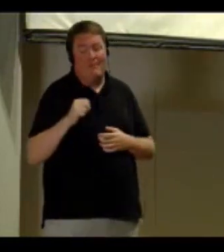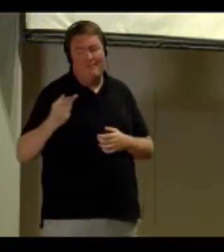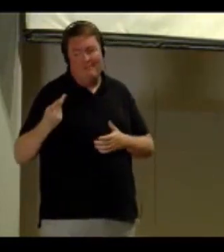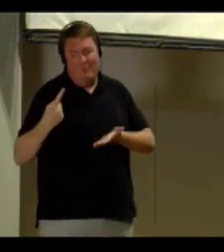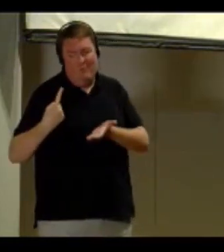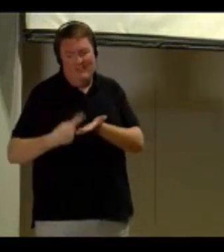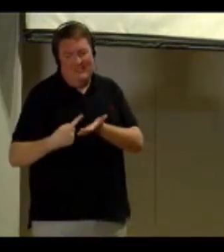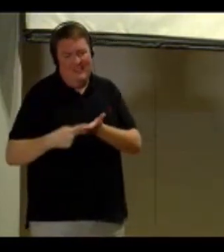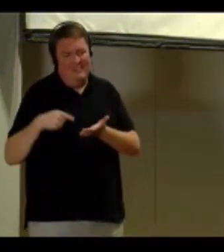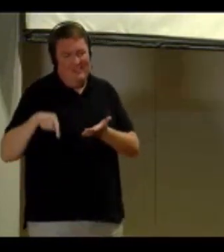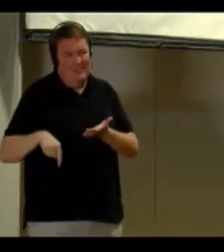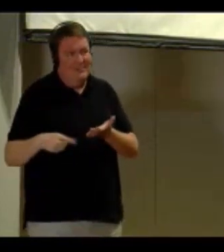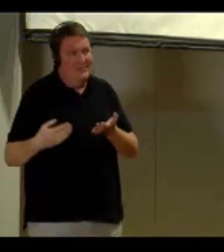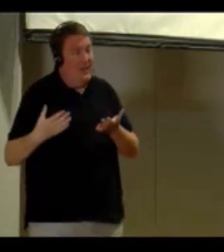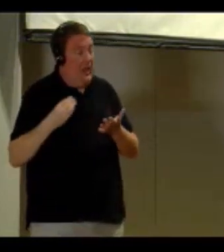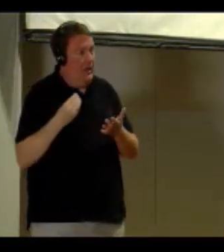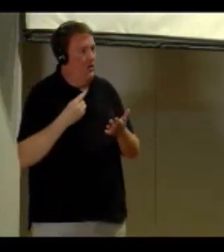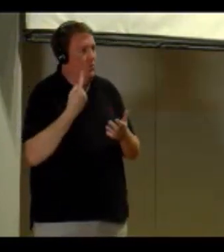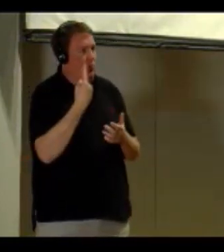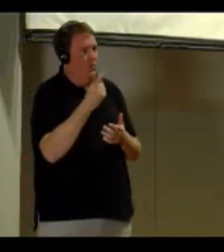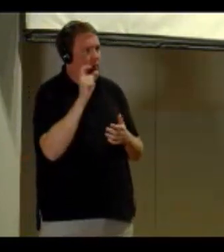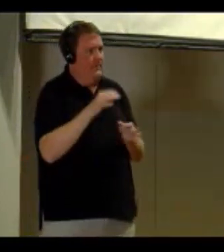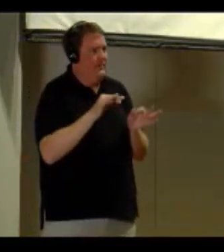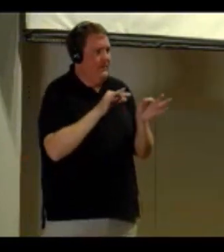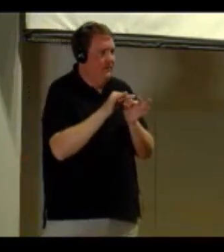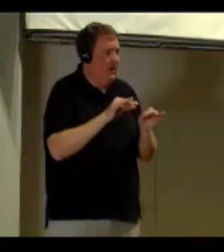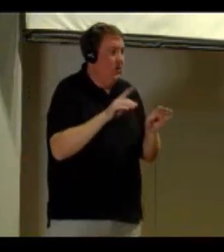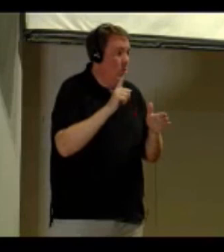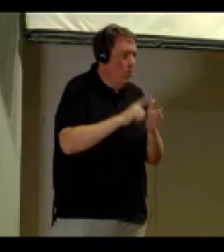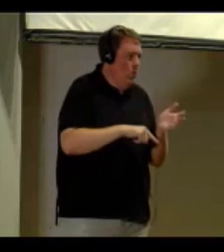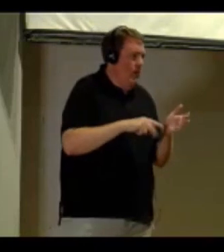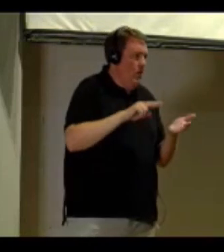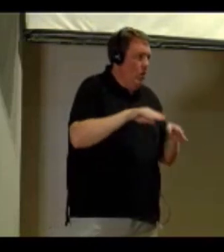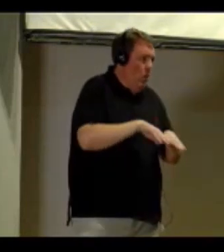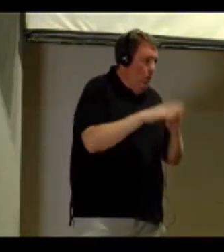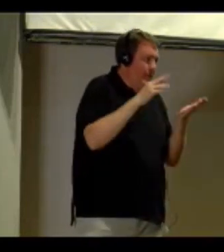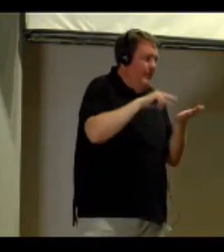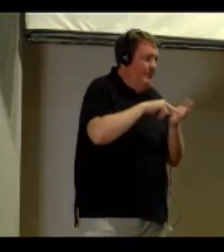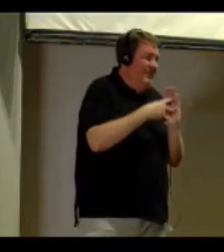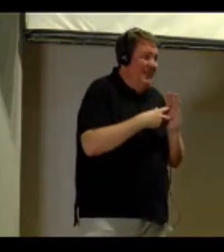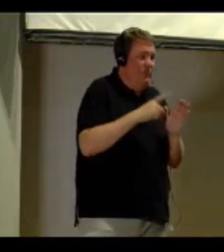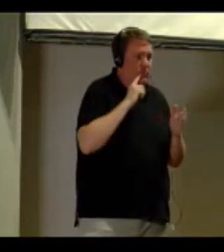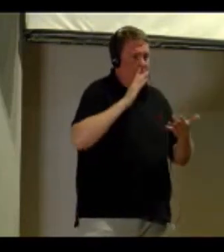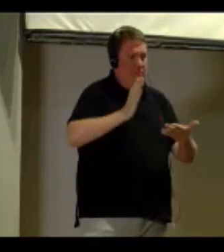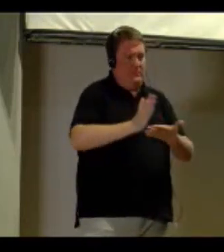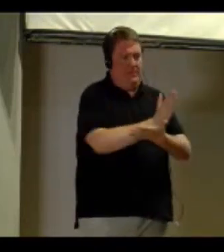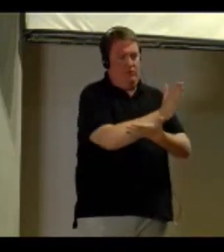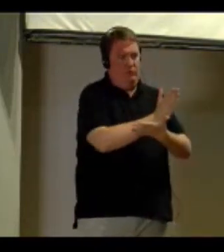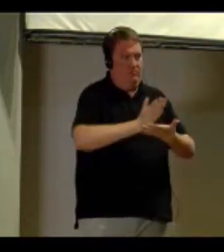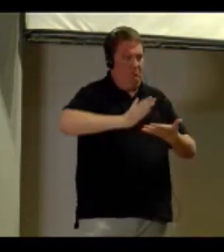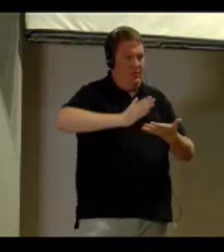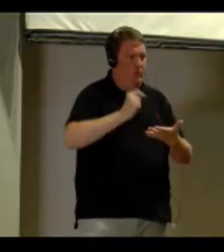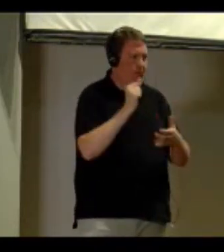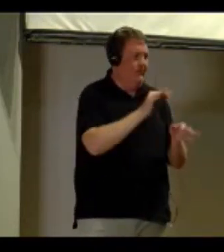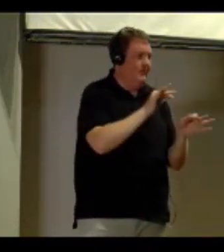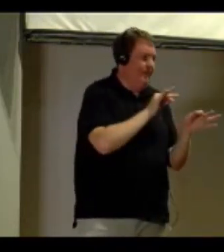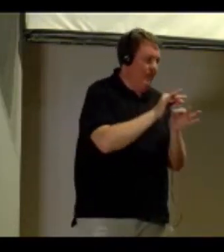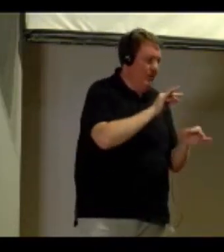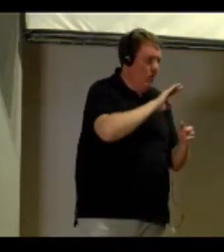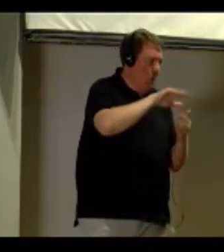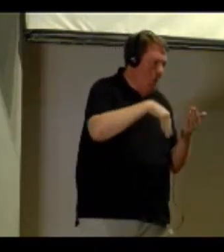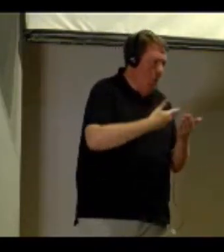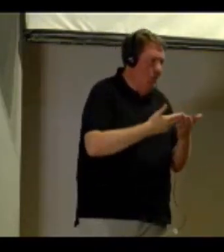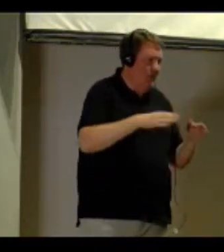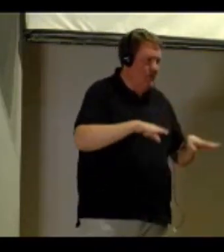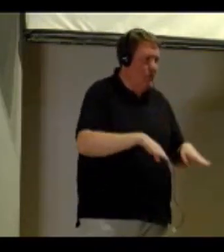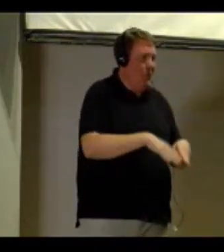bit, and I think one of the key things about defining what is open, and as Lauryn mentioned, it's really a spectrum, and you need to define all of your